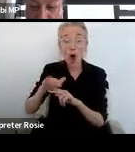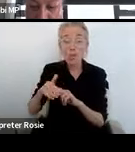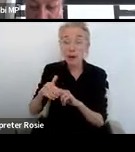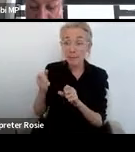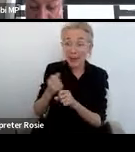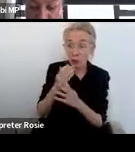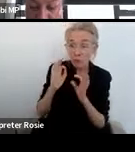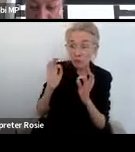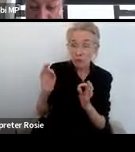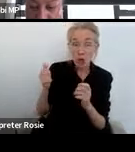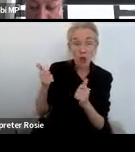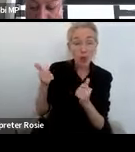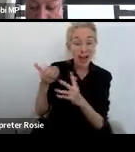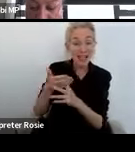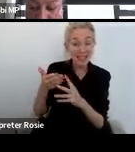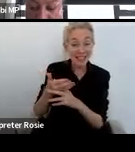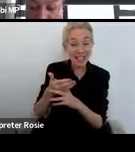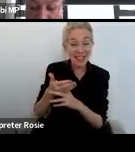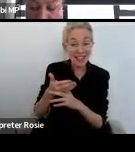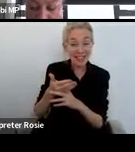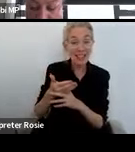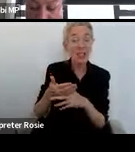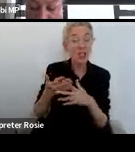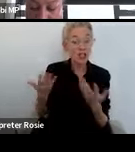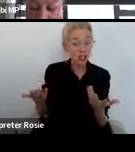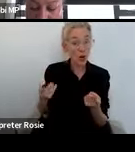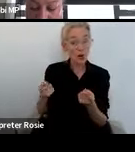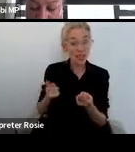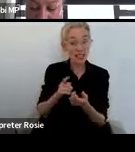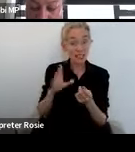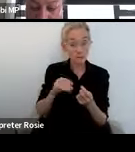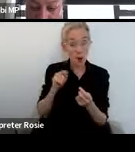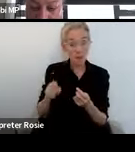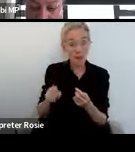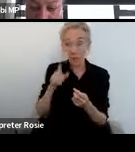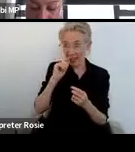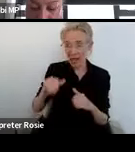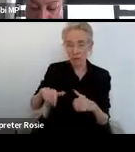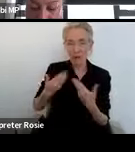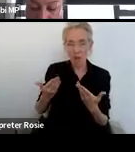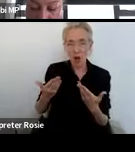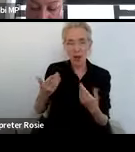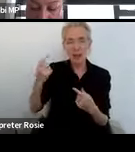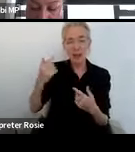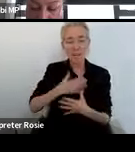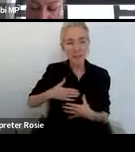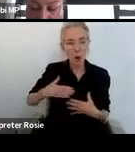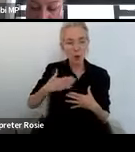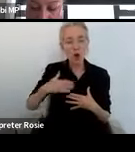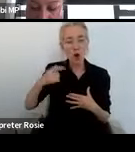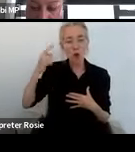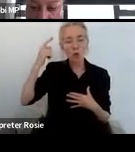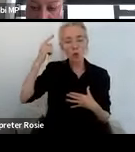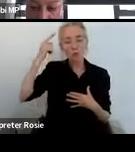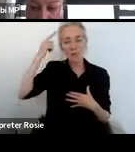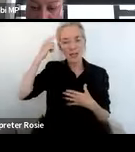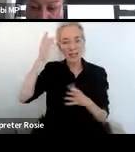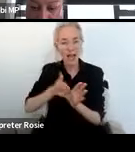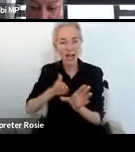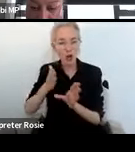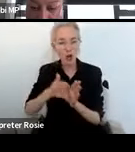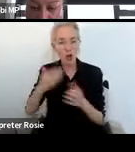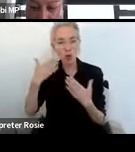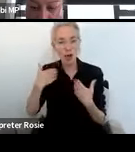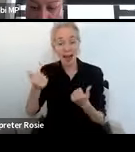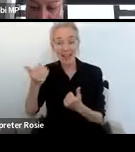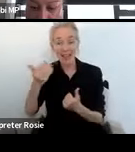way, and by doing so deliver emotional and psychological health and safety? So we're utilising the health and safety framework to bring